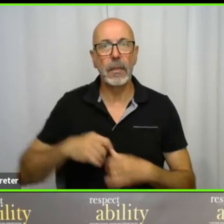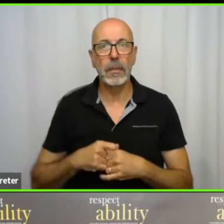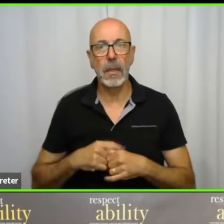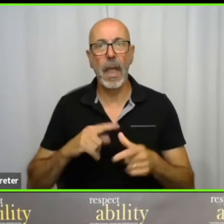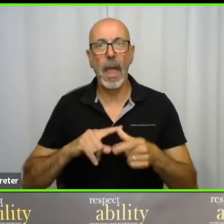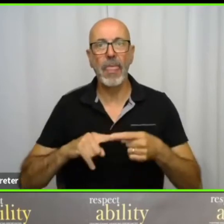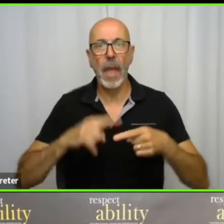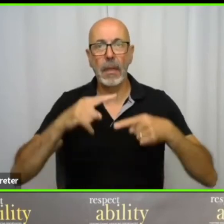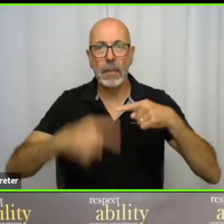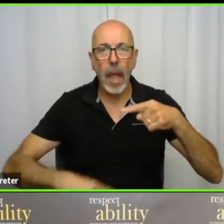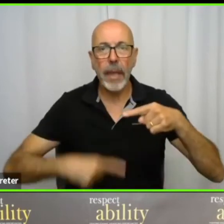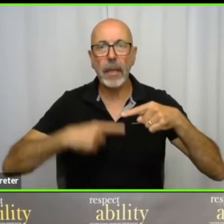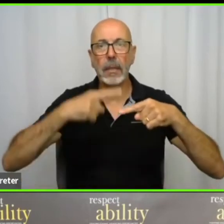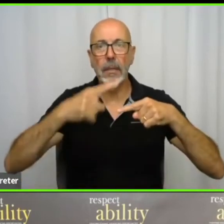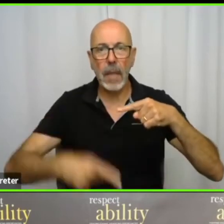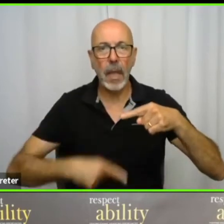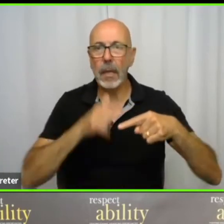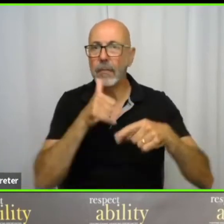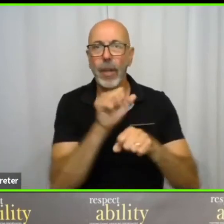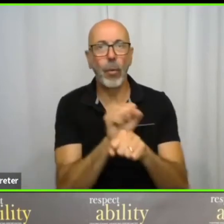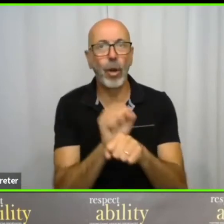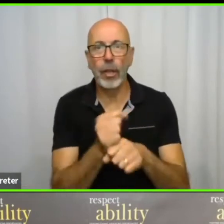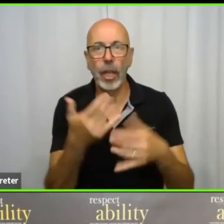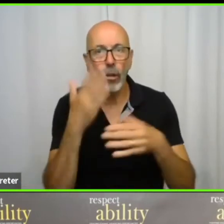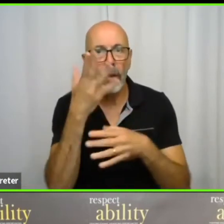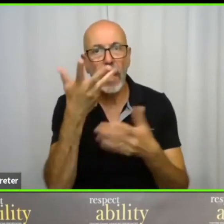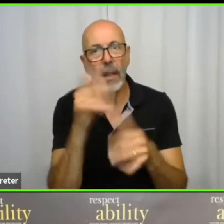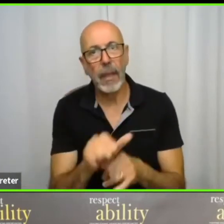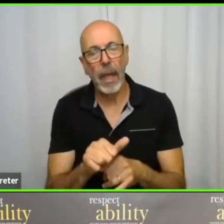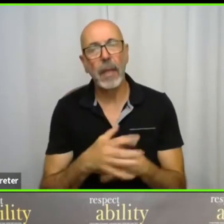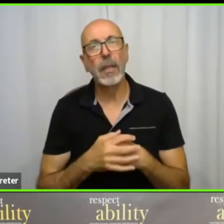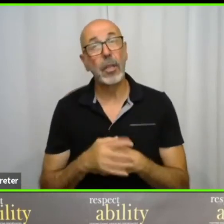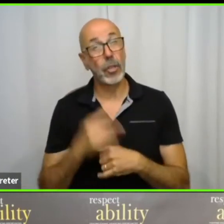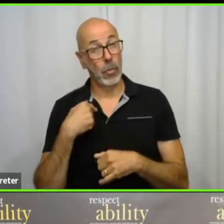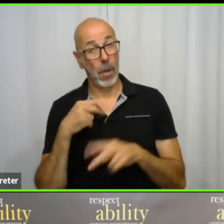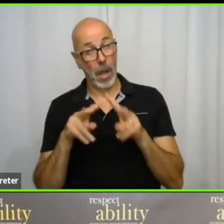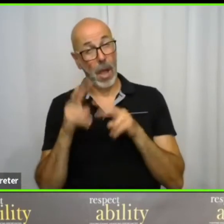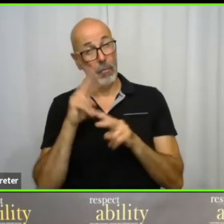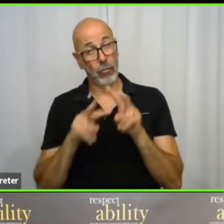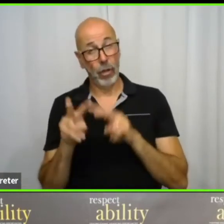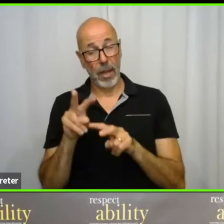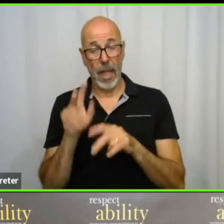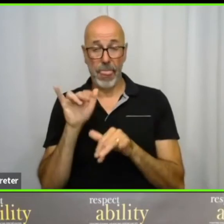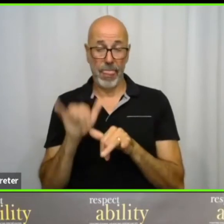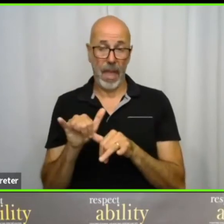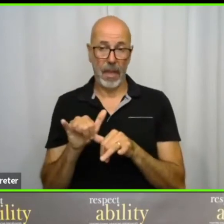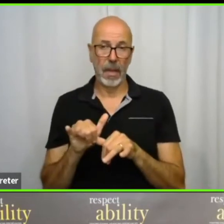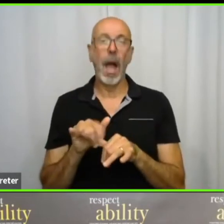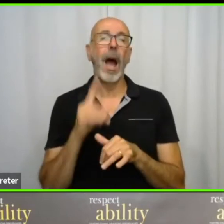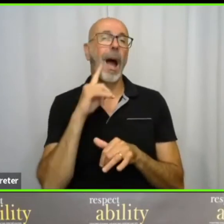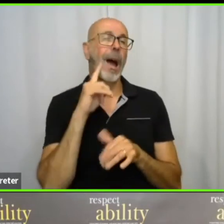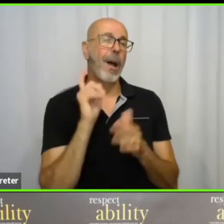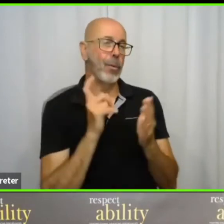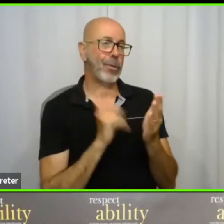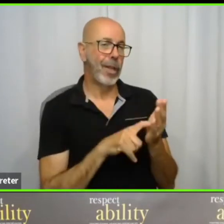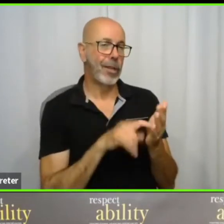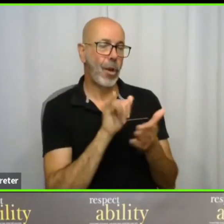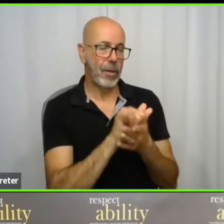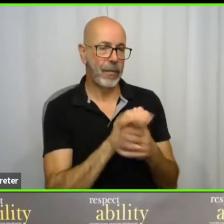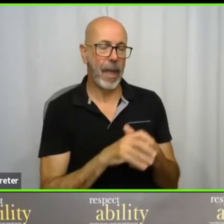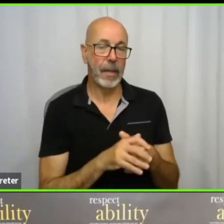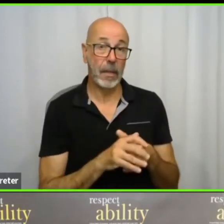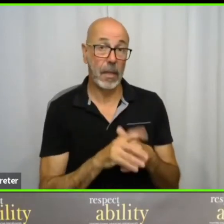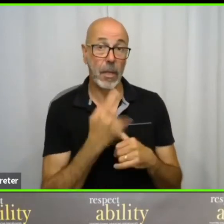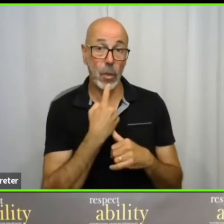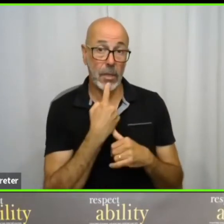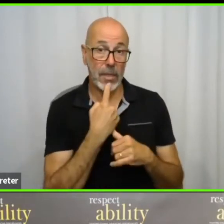of unemployment. So I think the feedback that I'm gleaning from here, Kenneth, that we will certainly take note of is that in